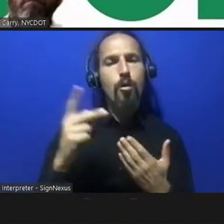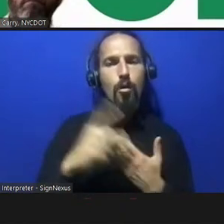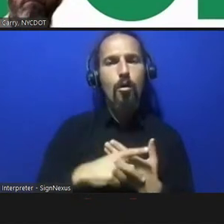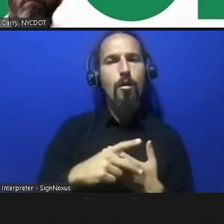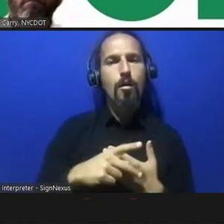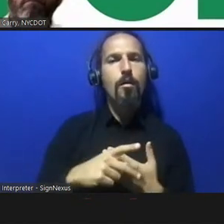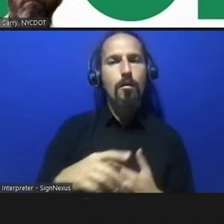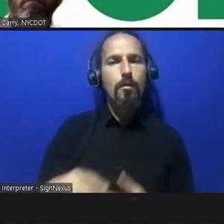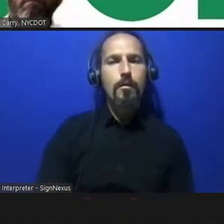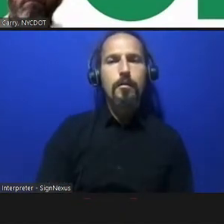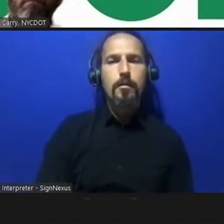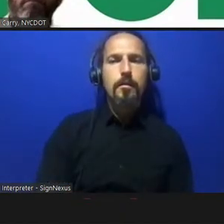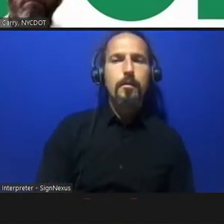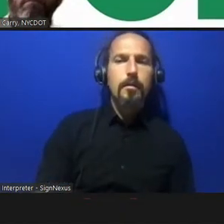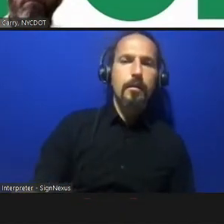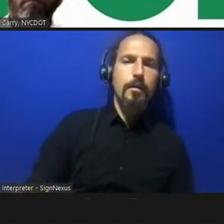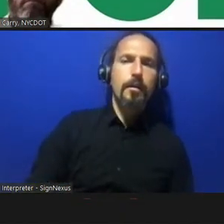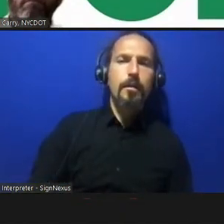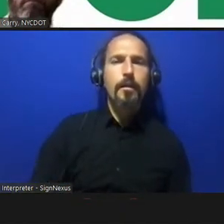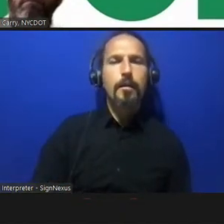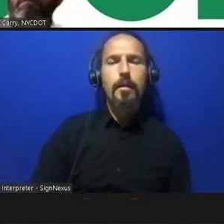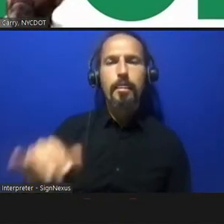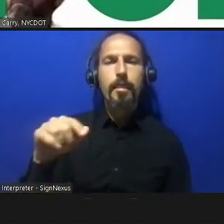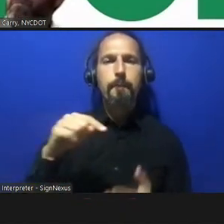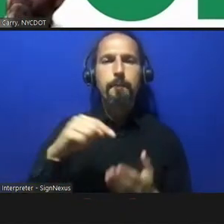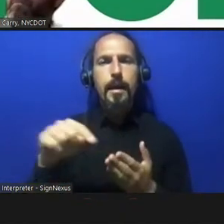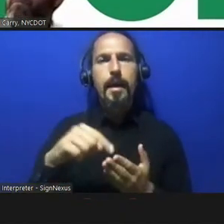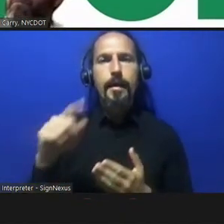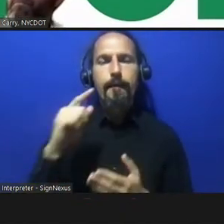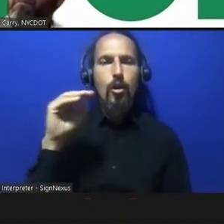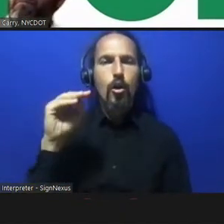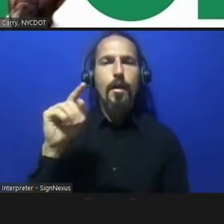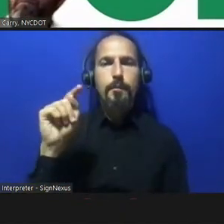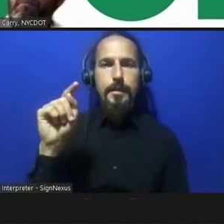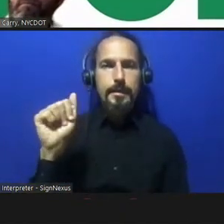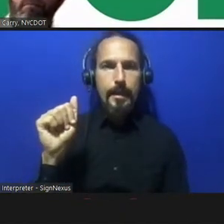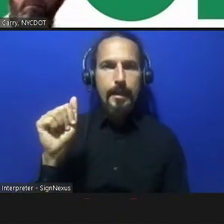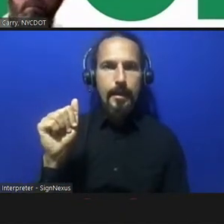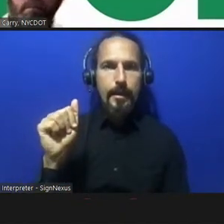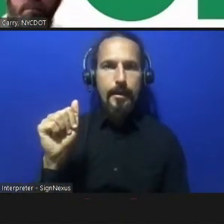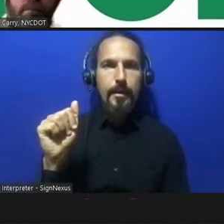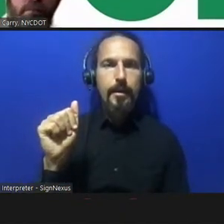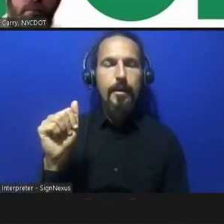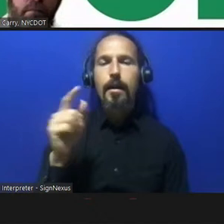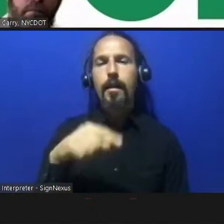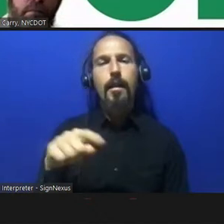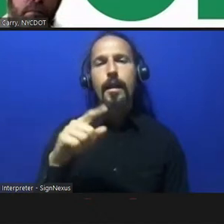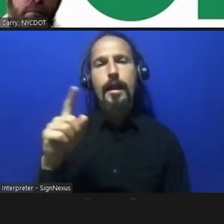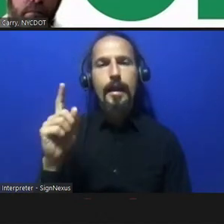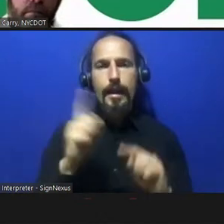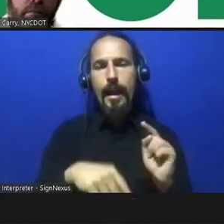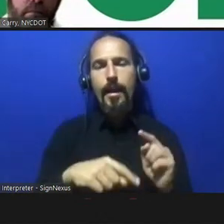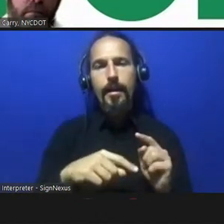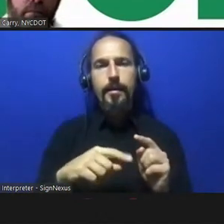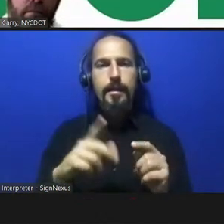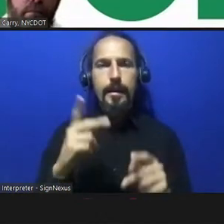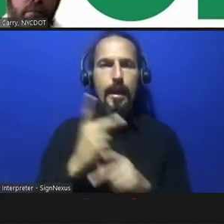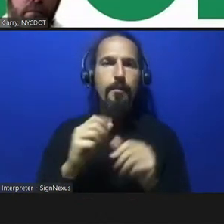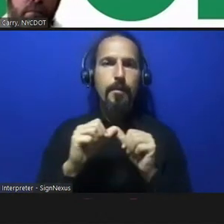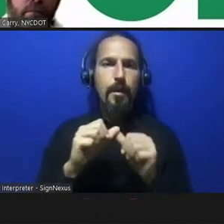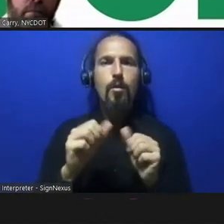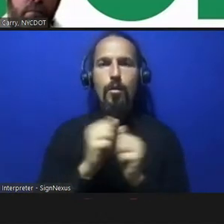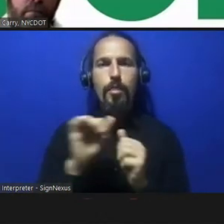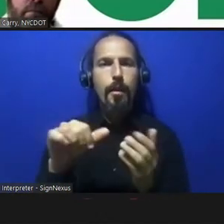goes towards paying for the mta which has not been able to keep up with his